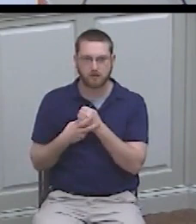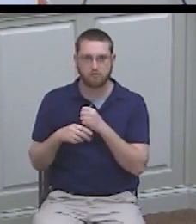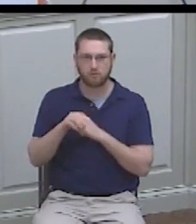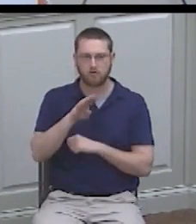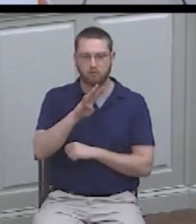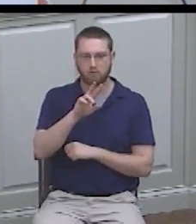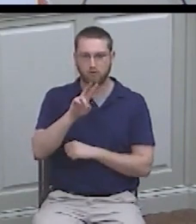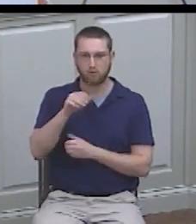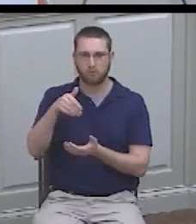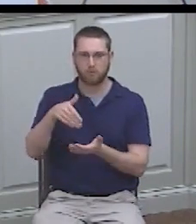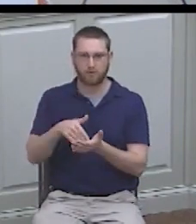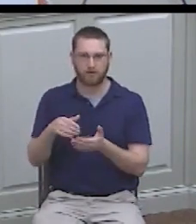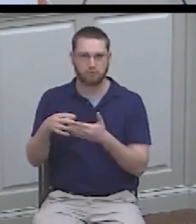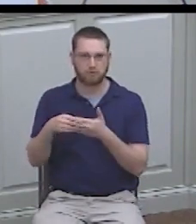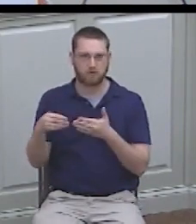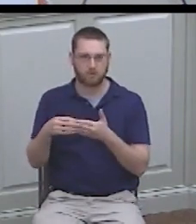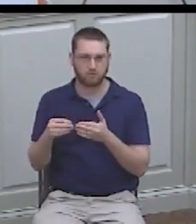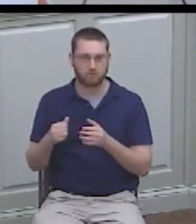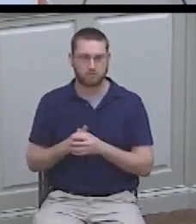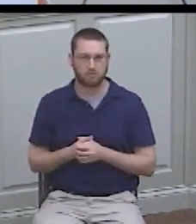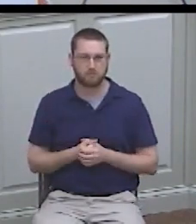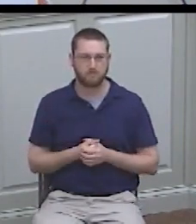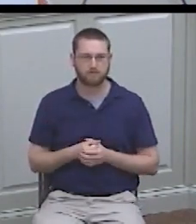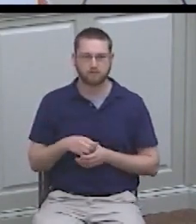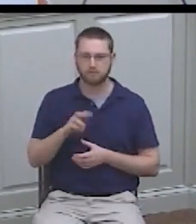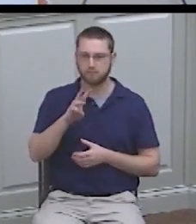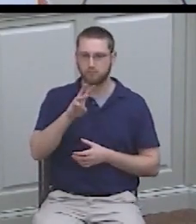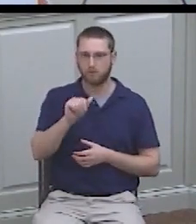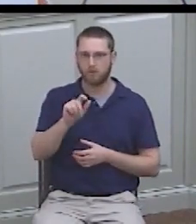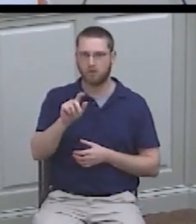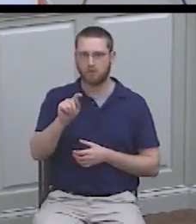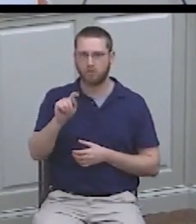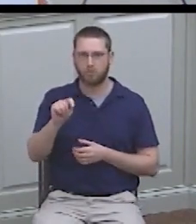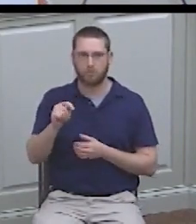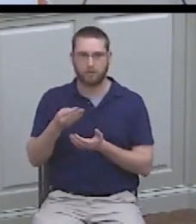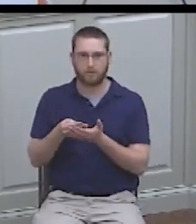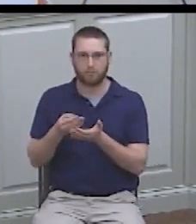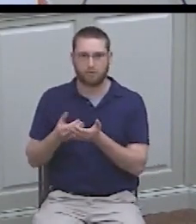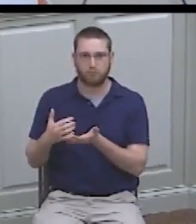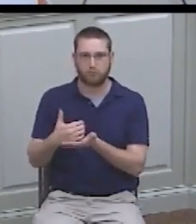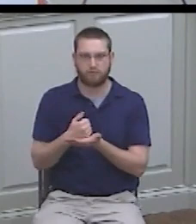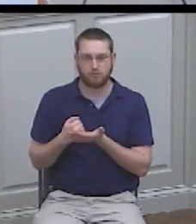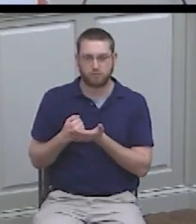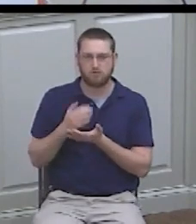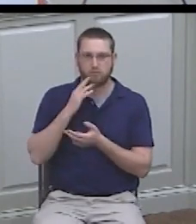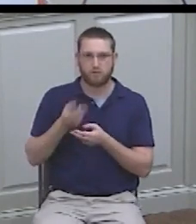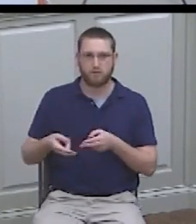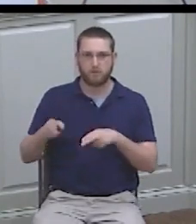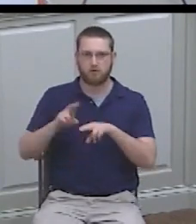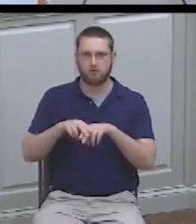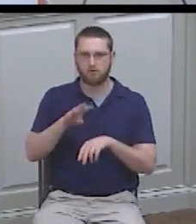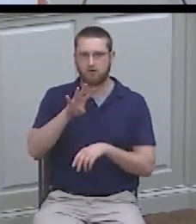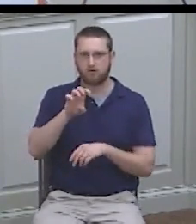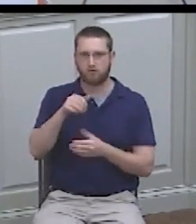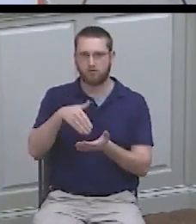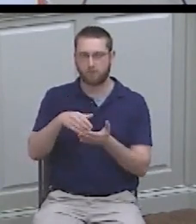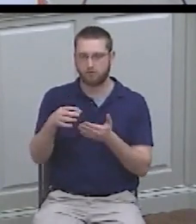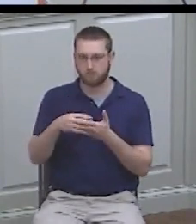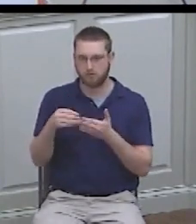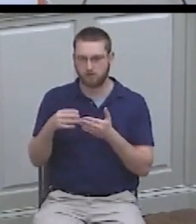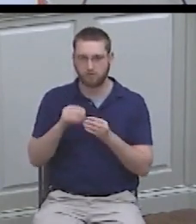$42,951, increase water revenues by almost $400,000, and have maintenance and operational savings